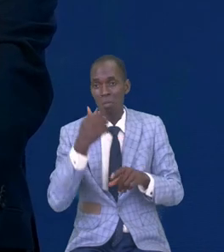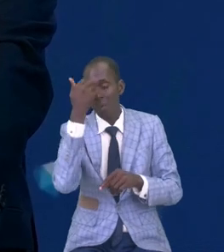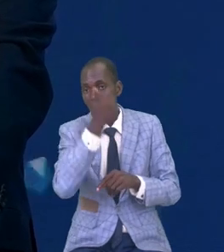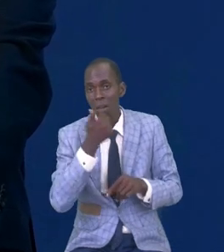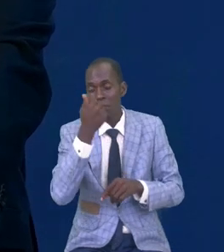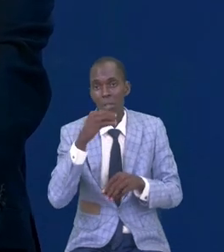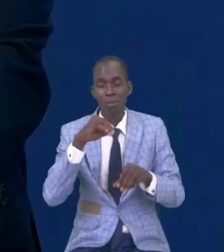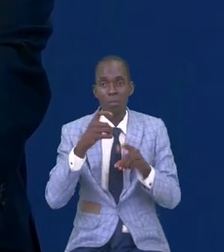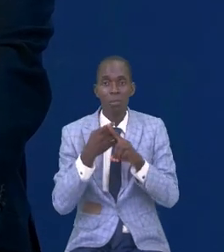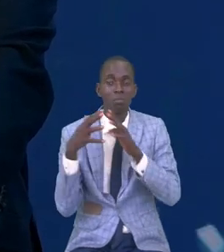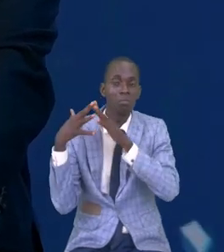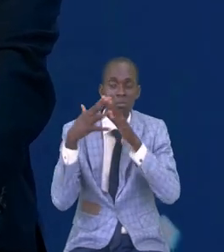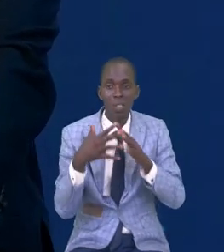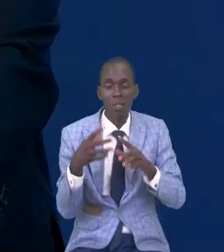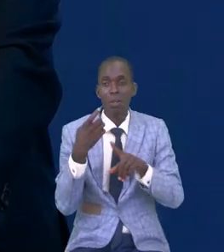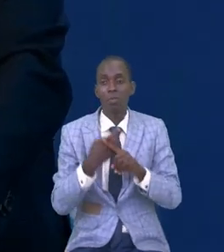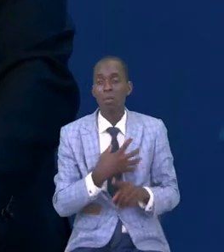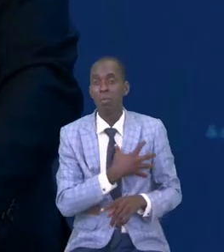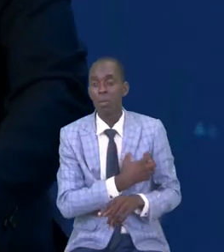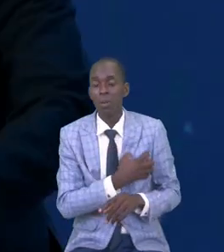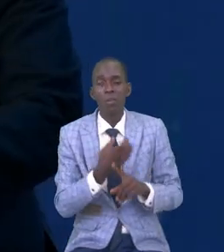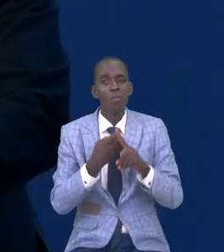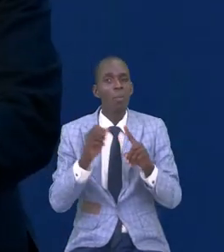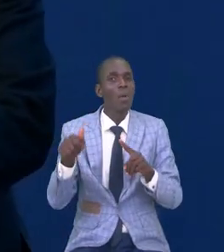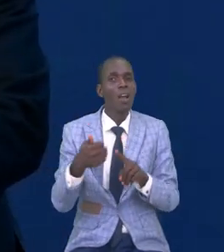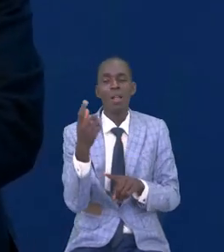be expectant. Start talking to the Lord.